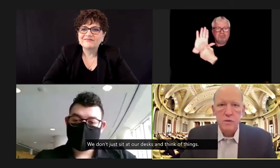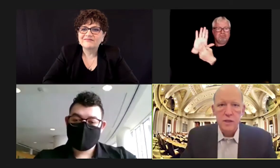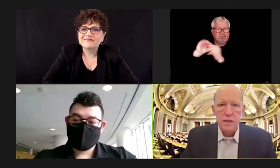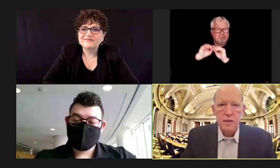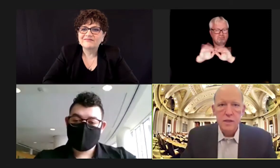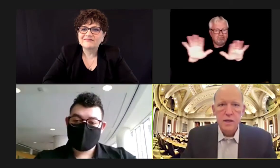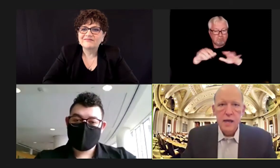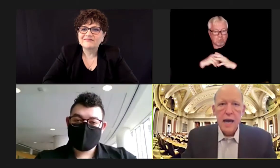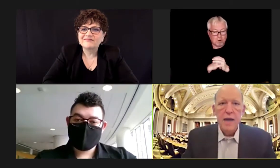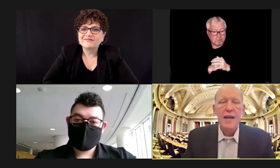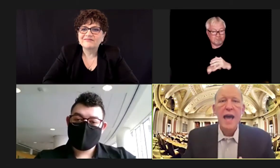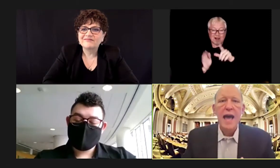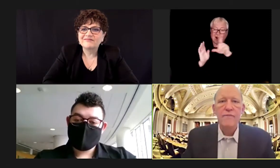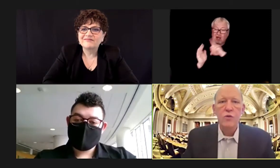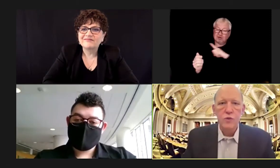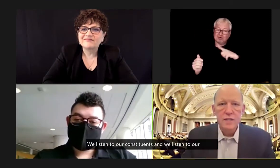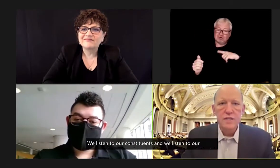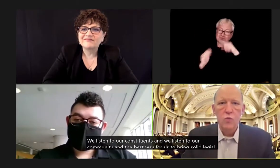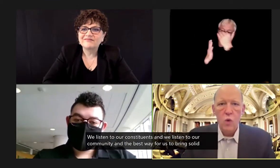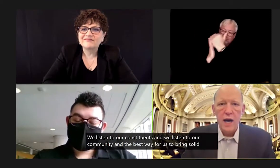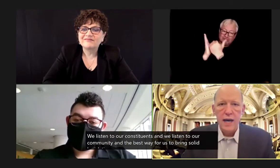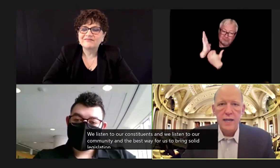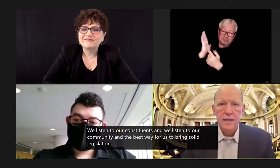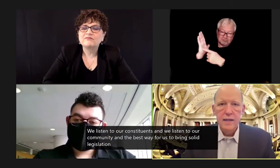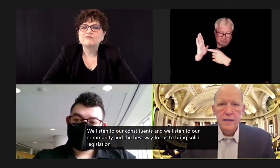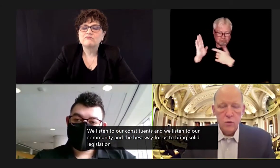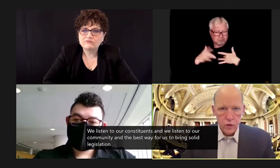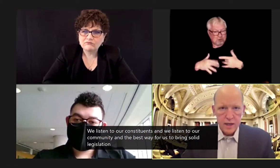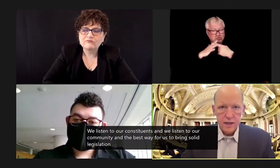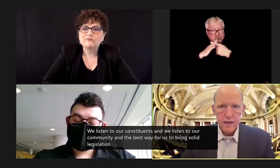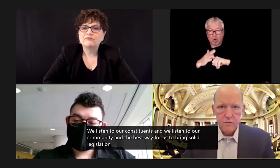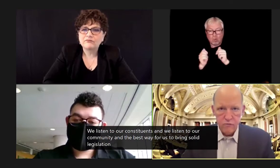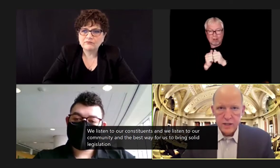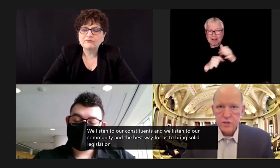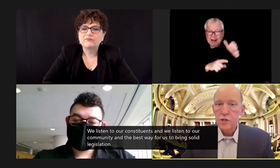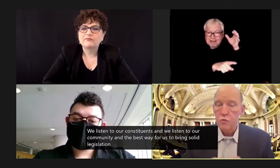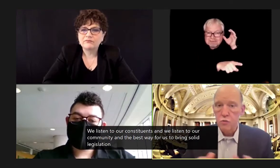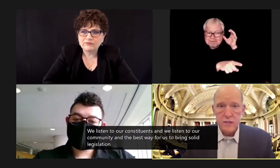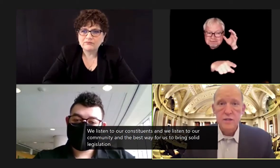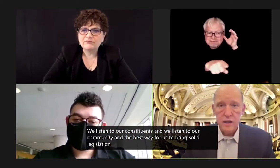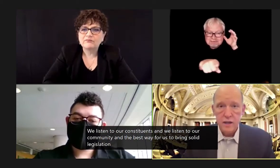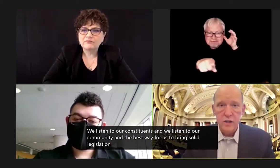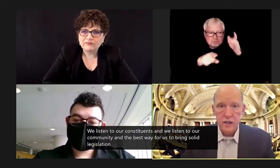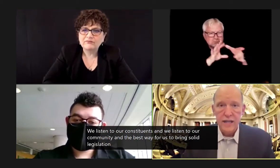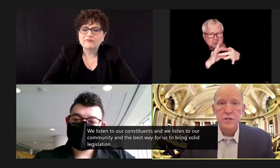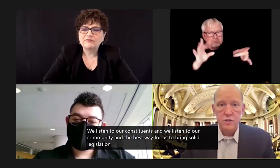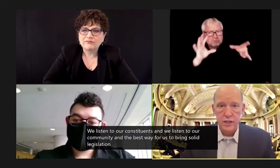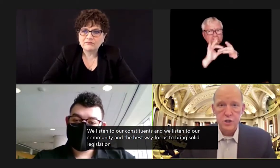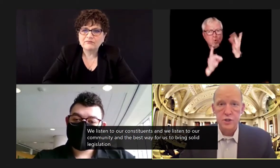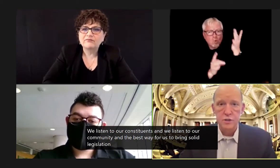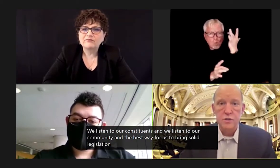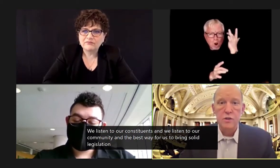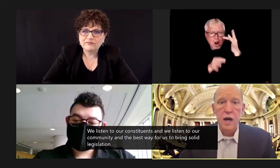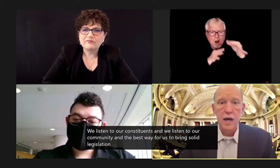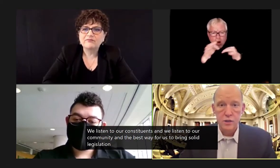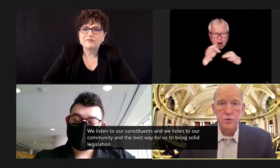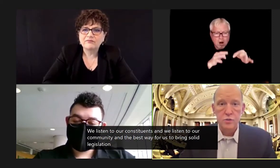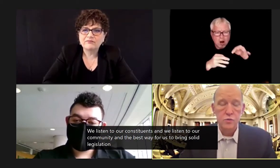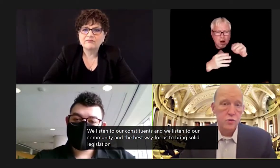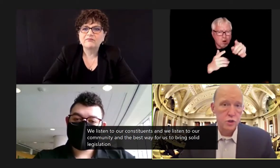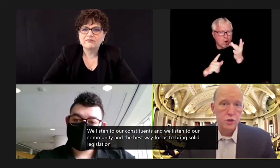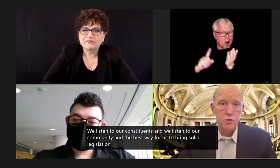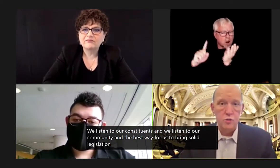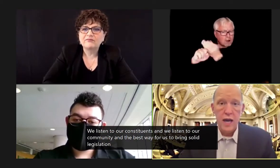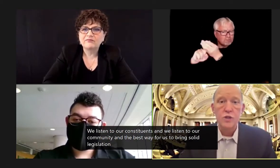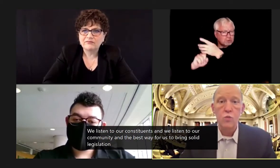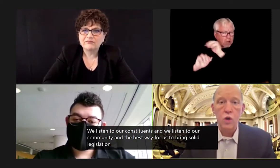our community and then have a reason why that we can convince the rest of the legislation